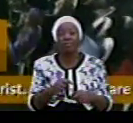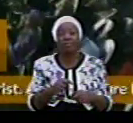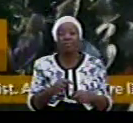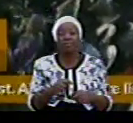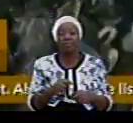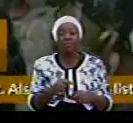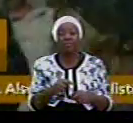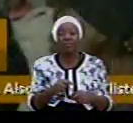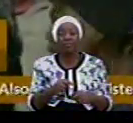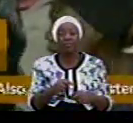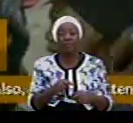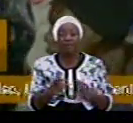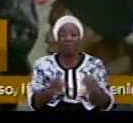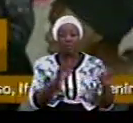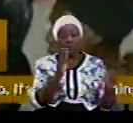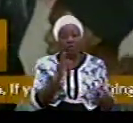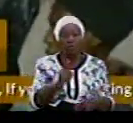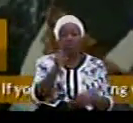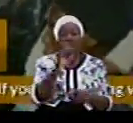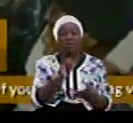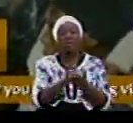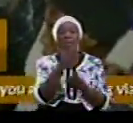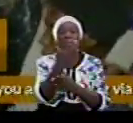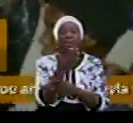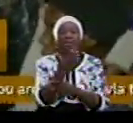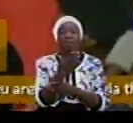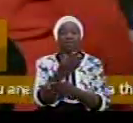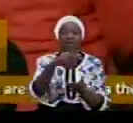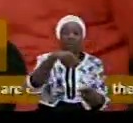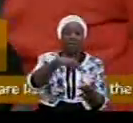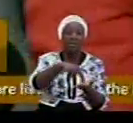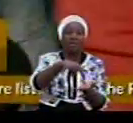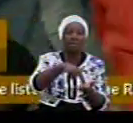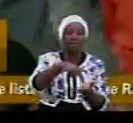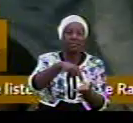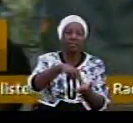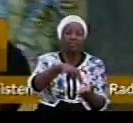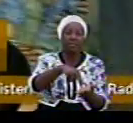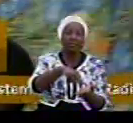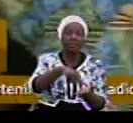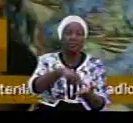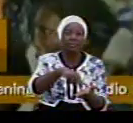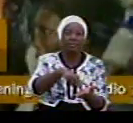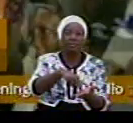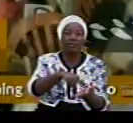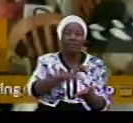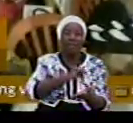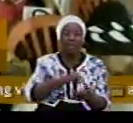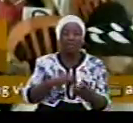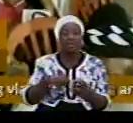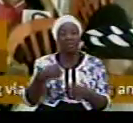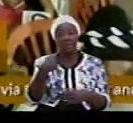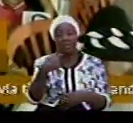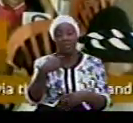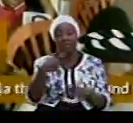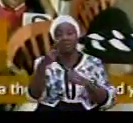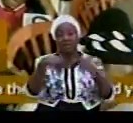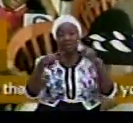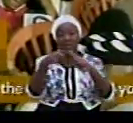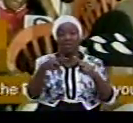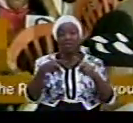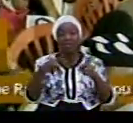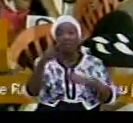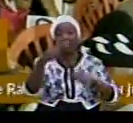Put up that hand. Stand up. And say, Lord Jesus. Say it,